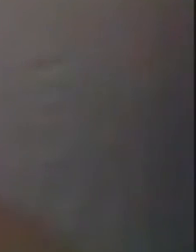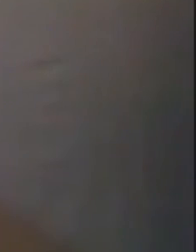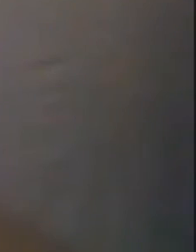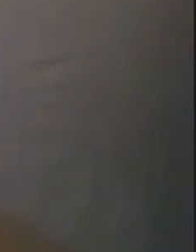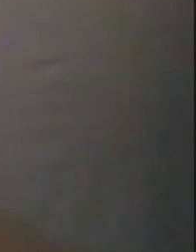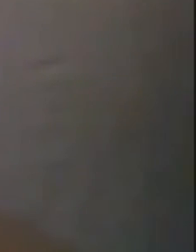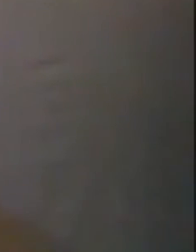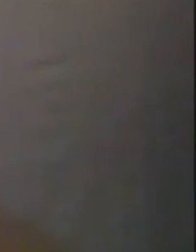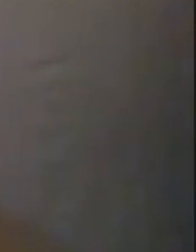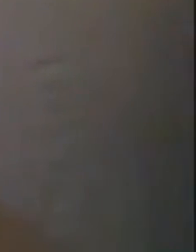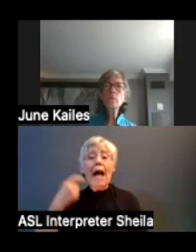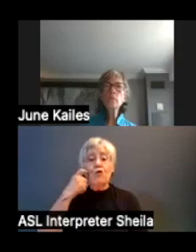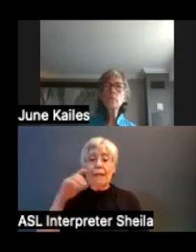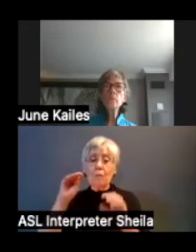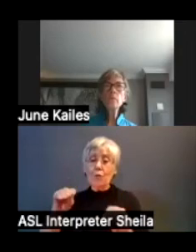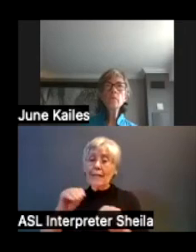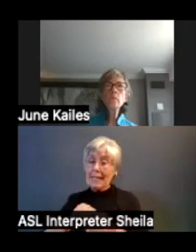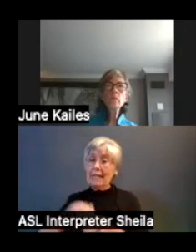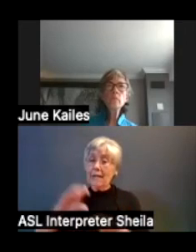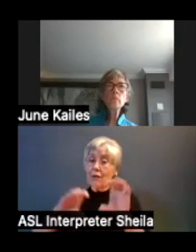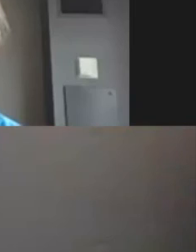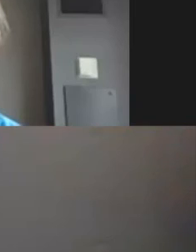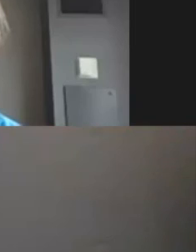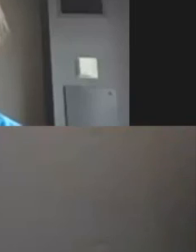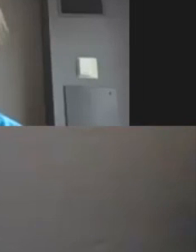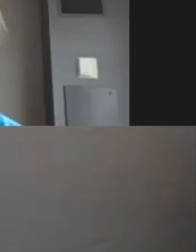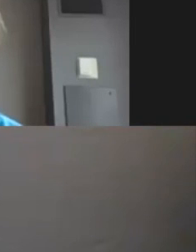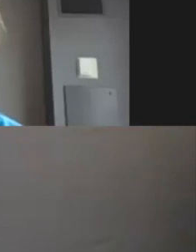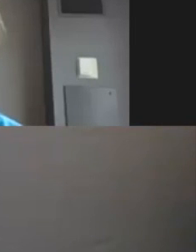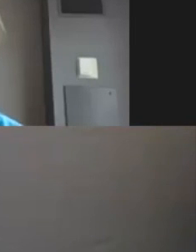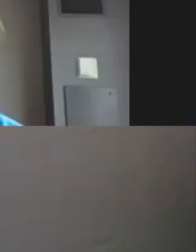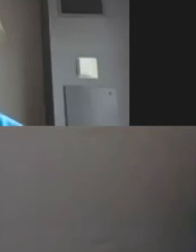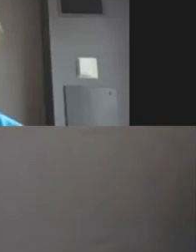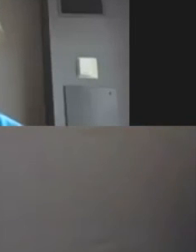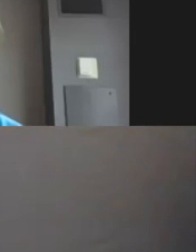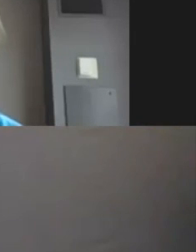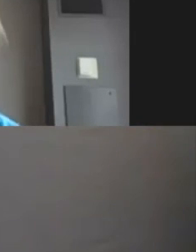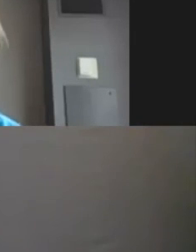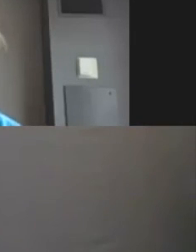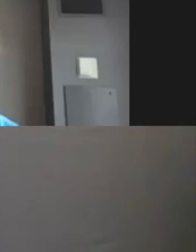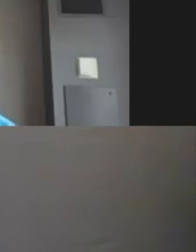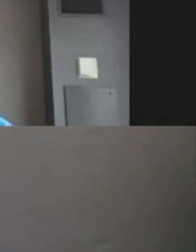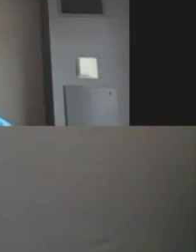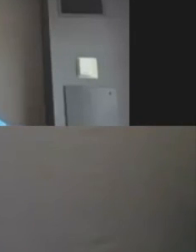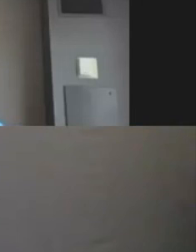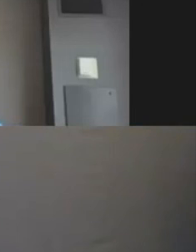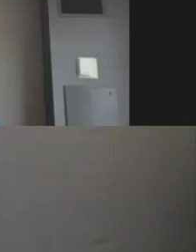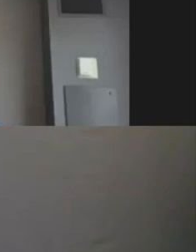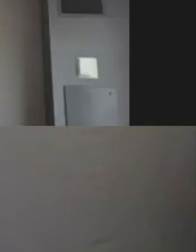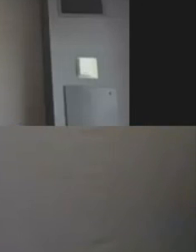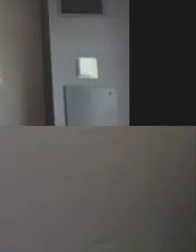I just put in the chat that CADRE has an AFN working group. They meet every